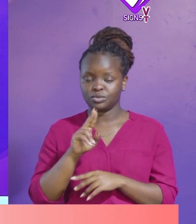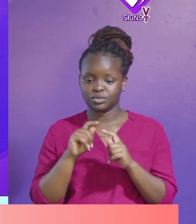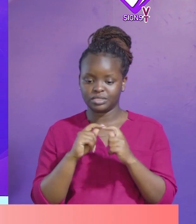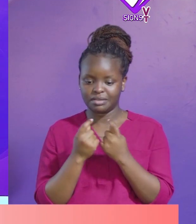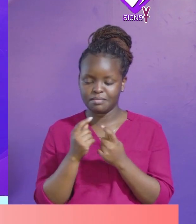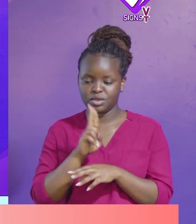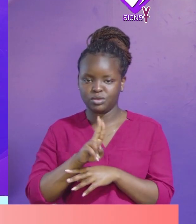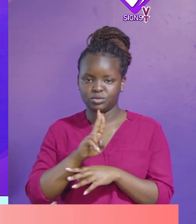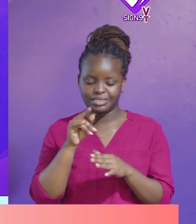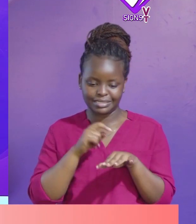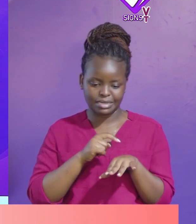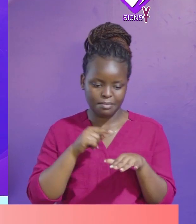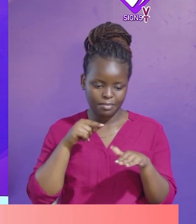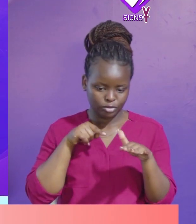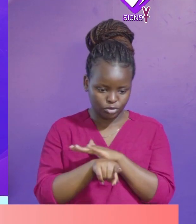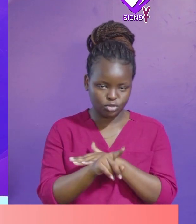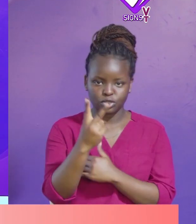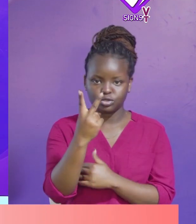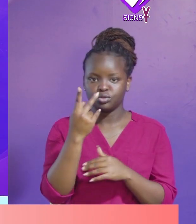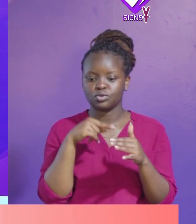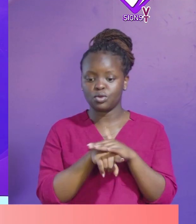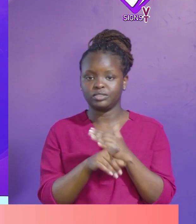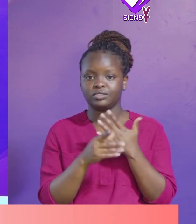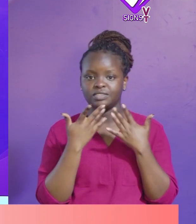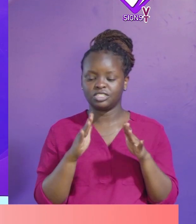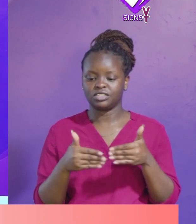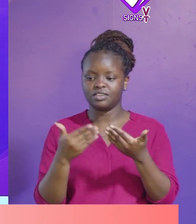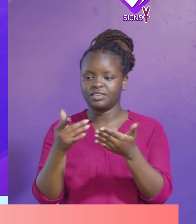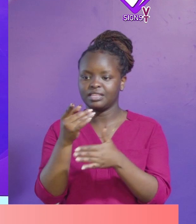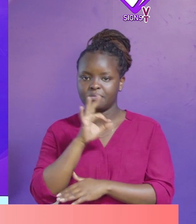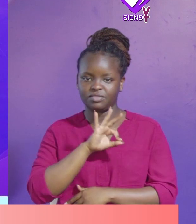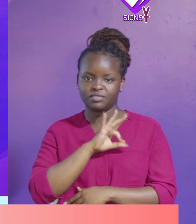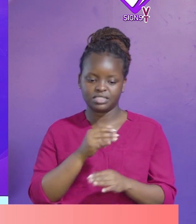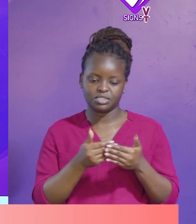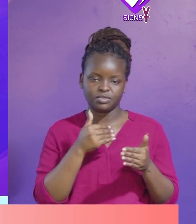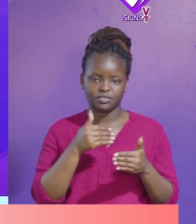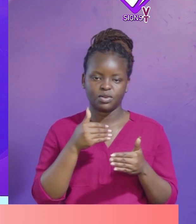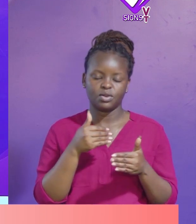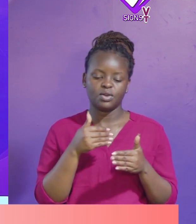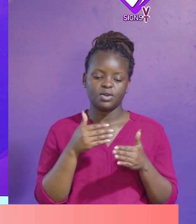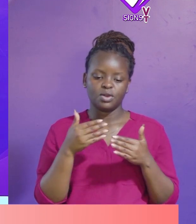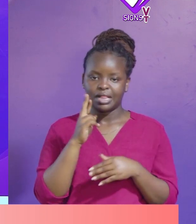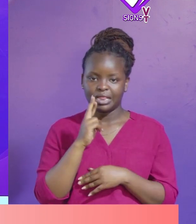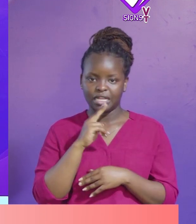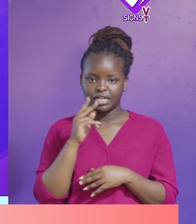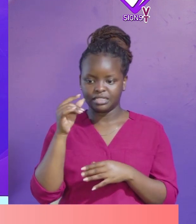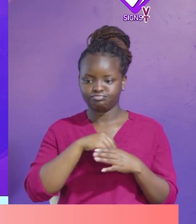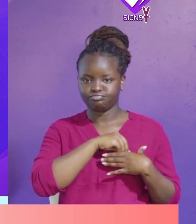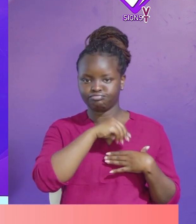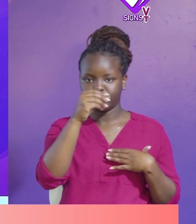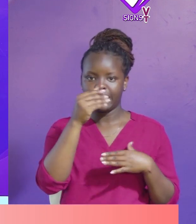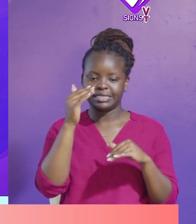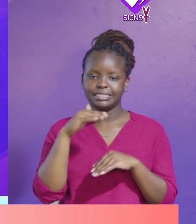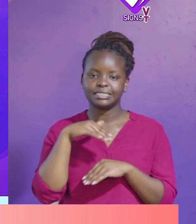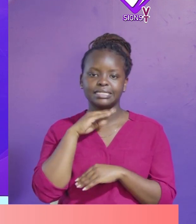make sure that they score 2 goals, giving them advantage before Casemiro was red carded also in the dying minutes